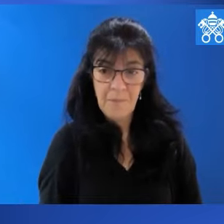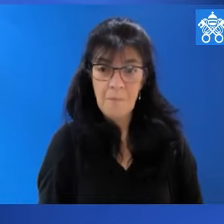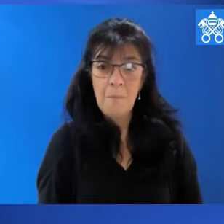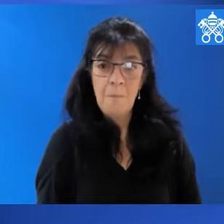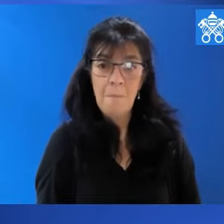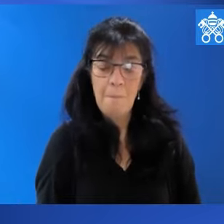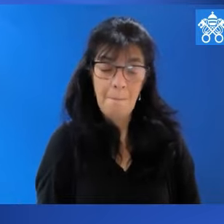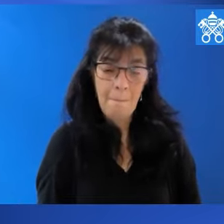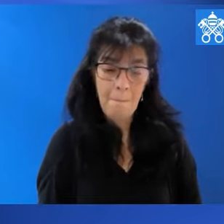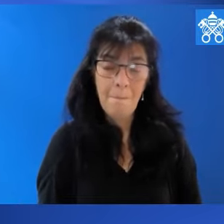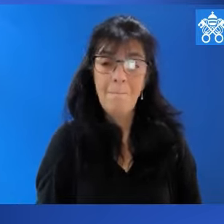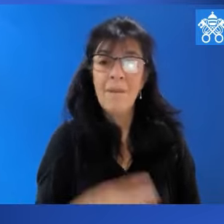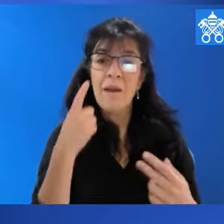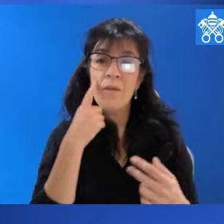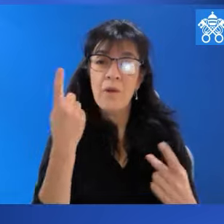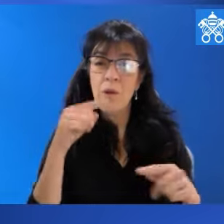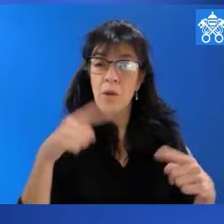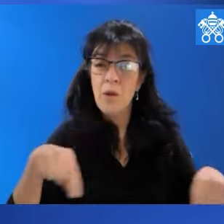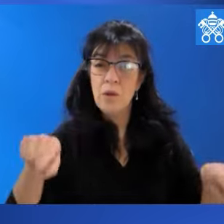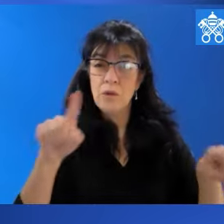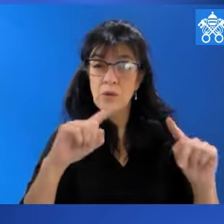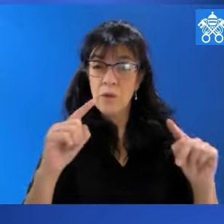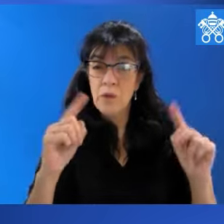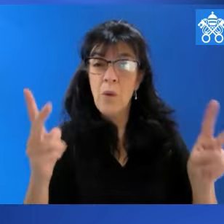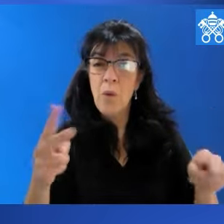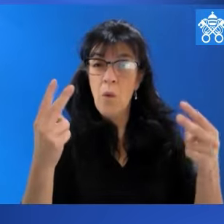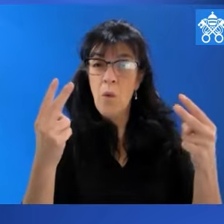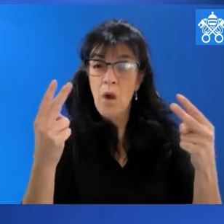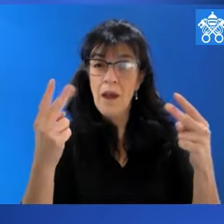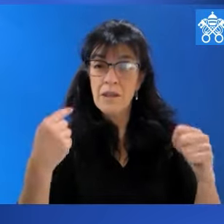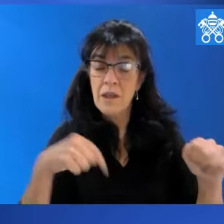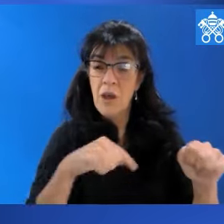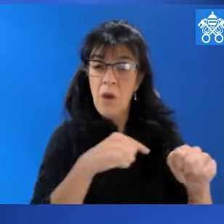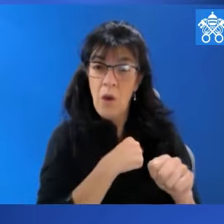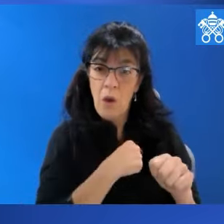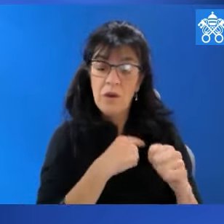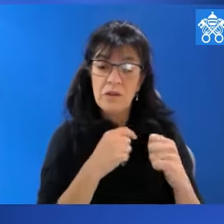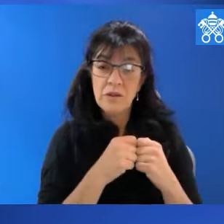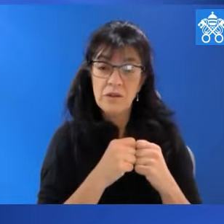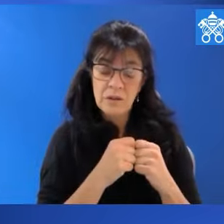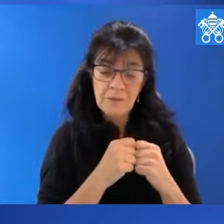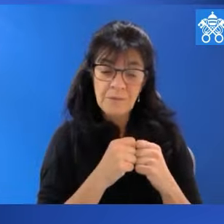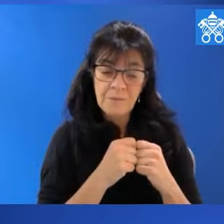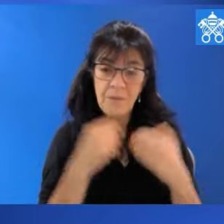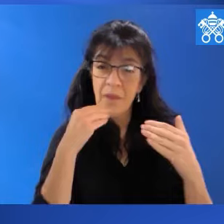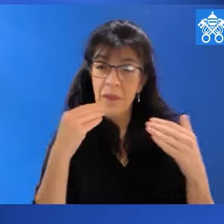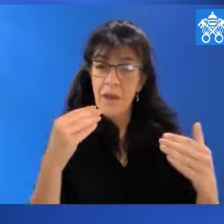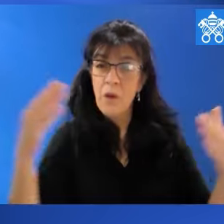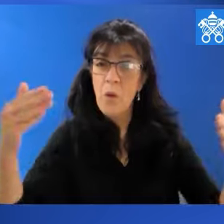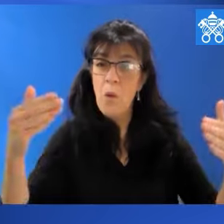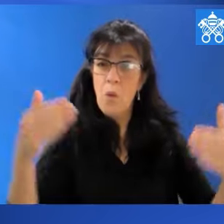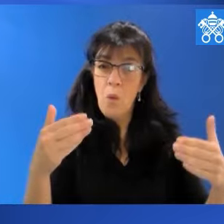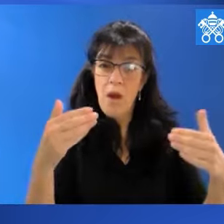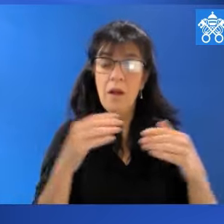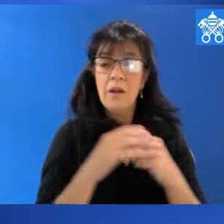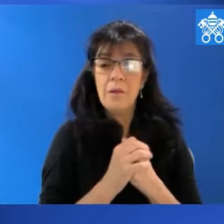EWTN TV. To those of you following us on our Vatican News website stream, or our many Vatican News social media